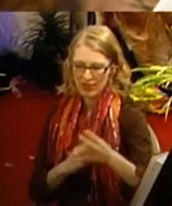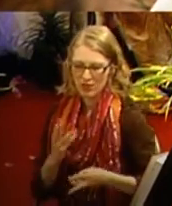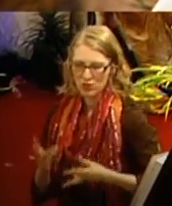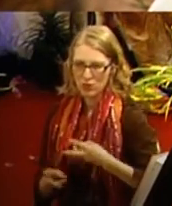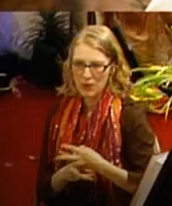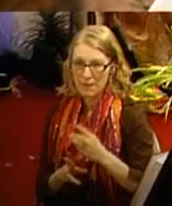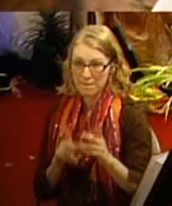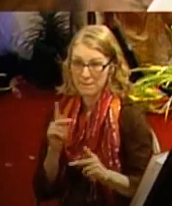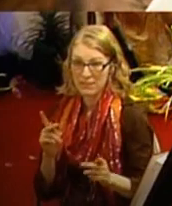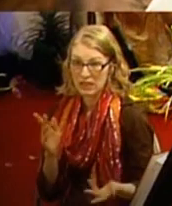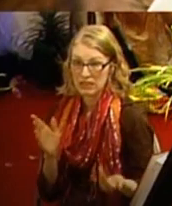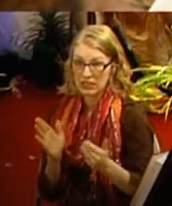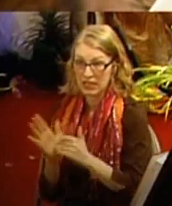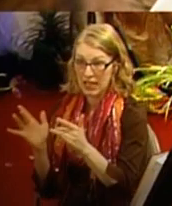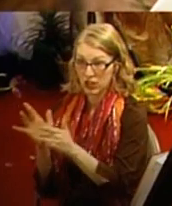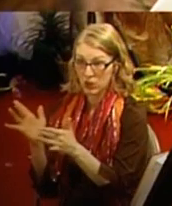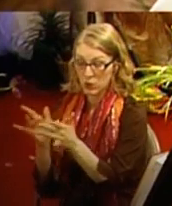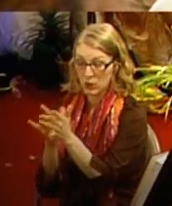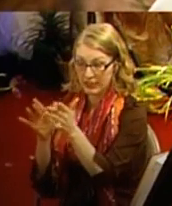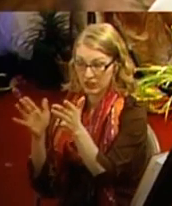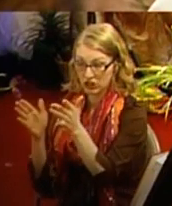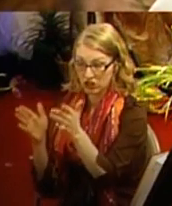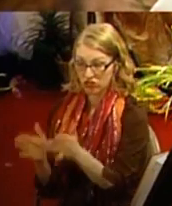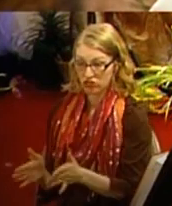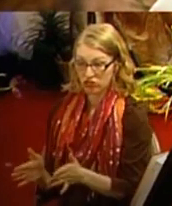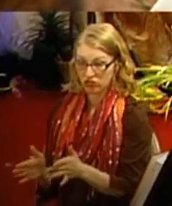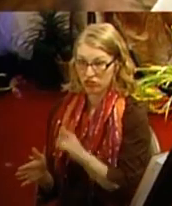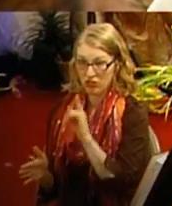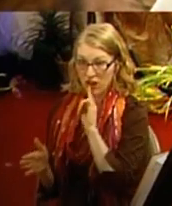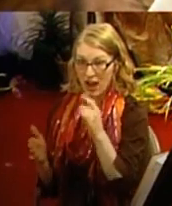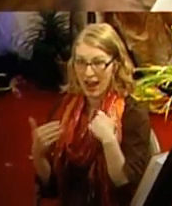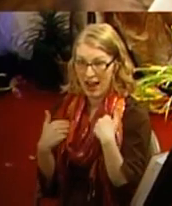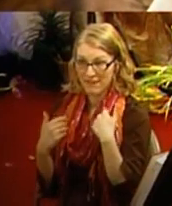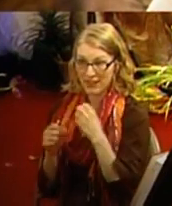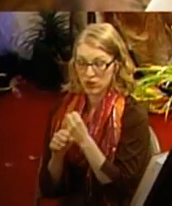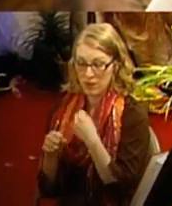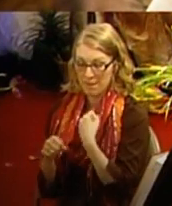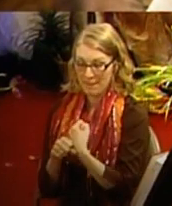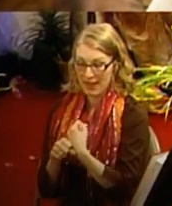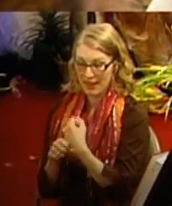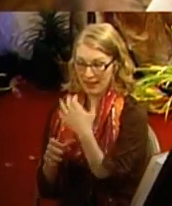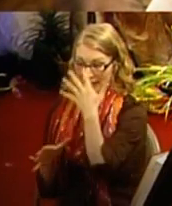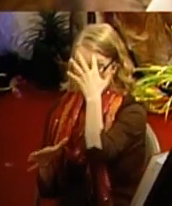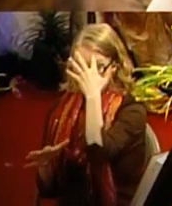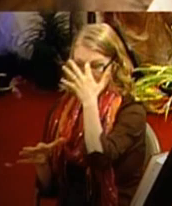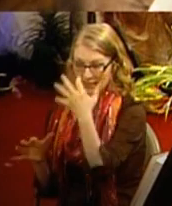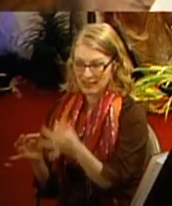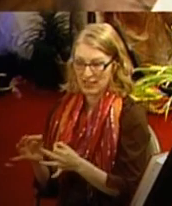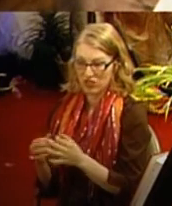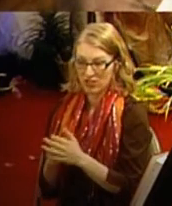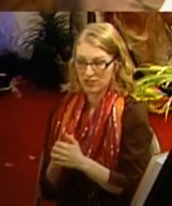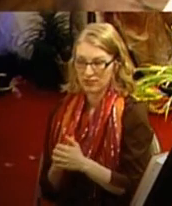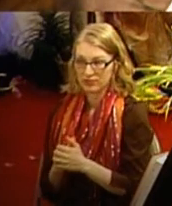when people, again, Christians, are having to make that choice.